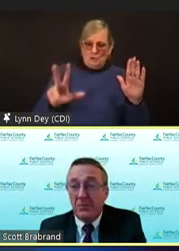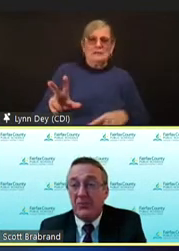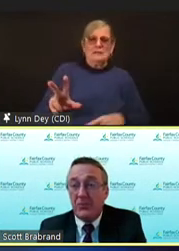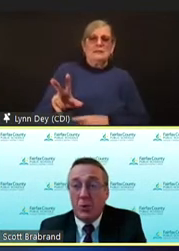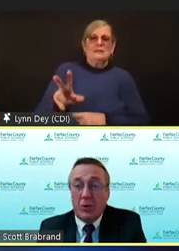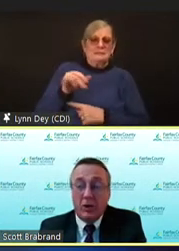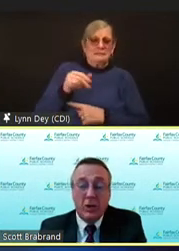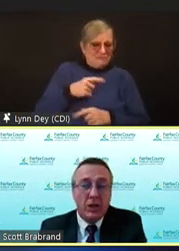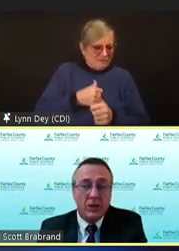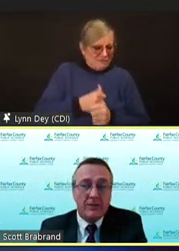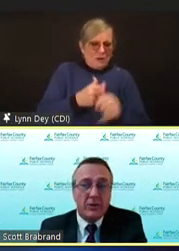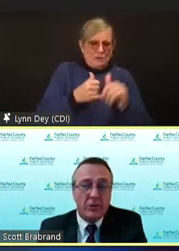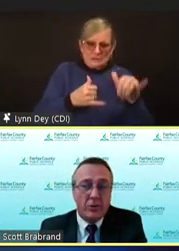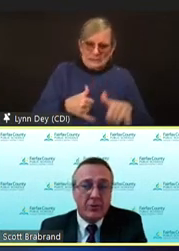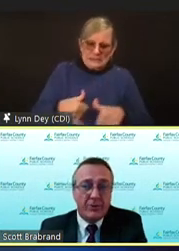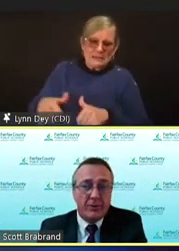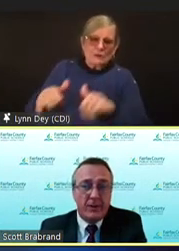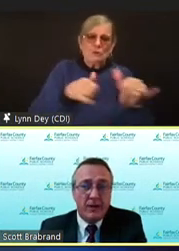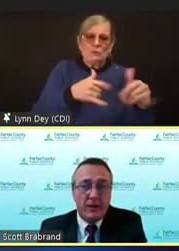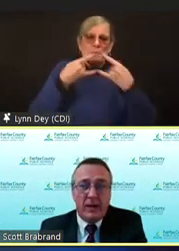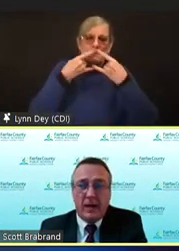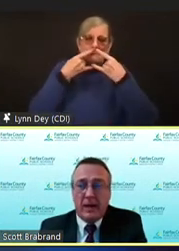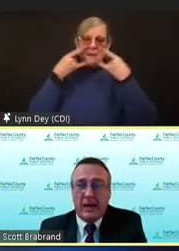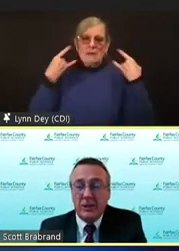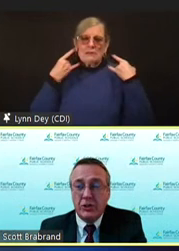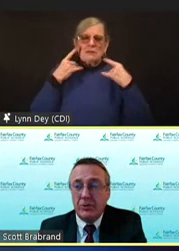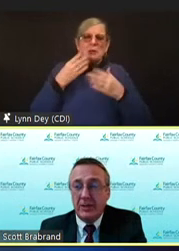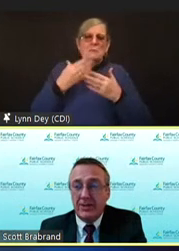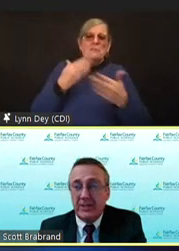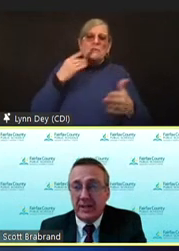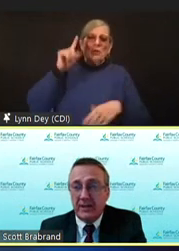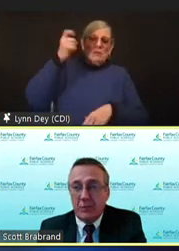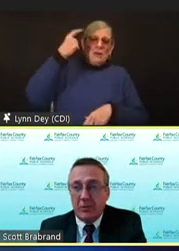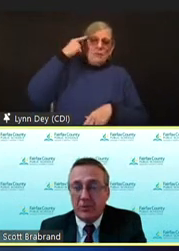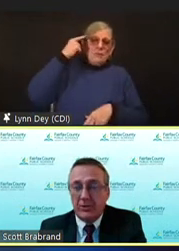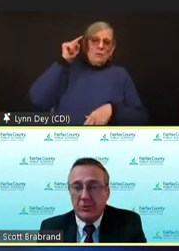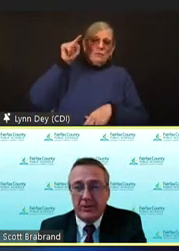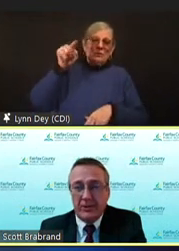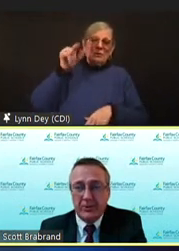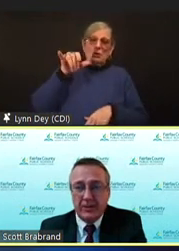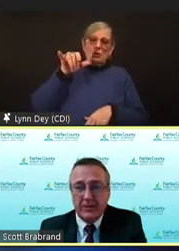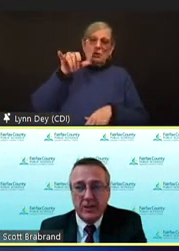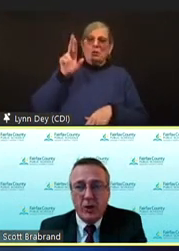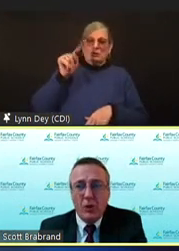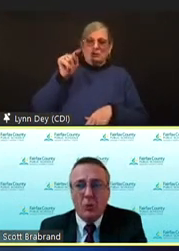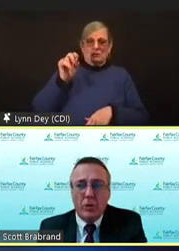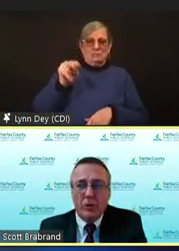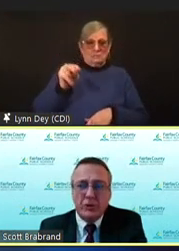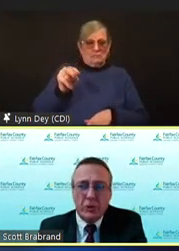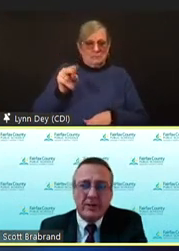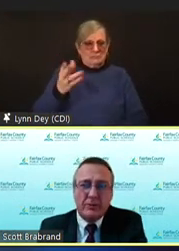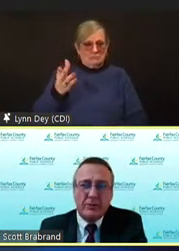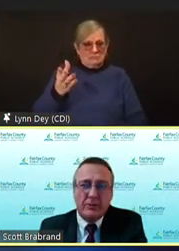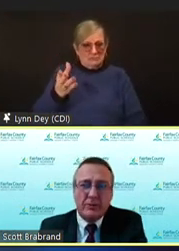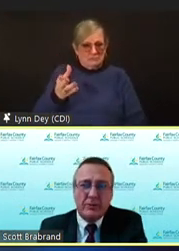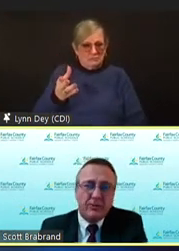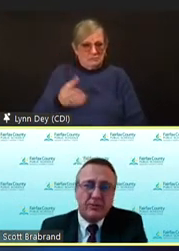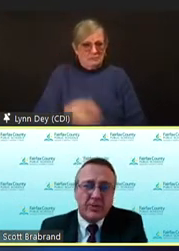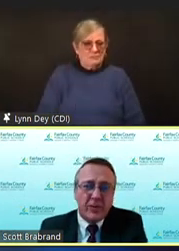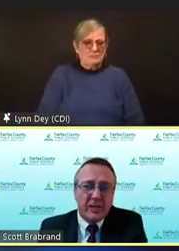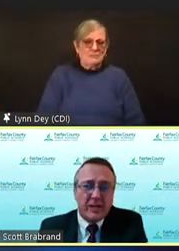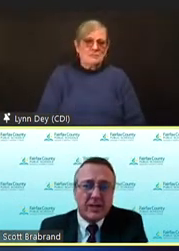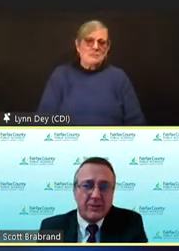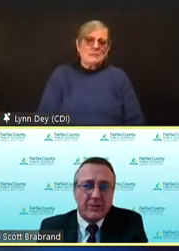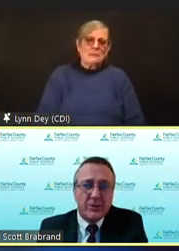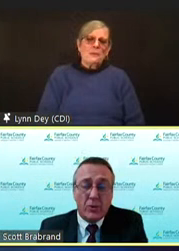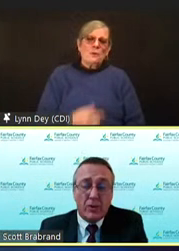even before Governor Northam issued his executive order to school districts. We're doing the right thing so